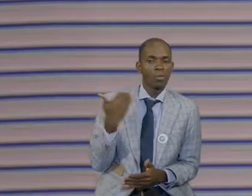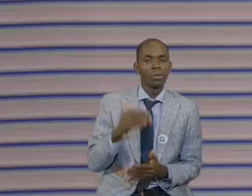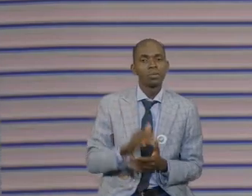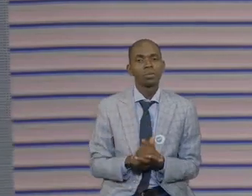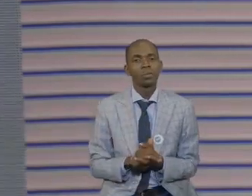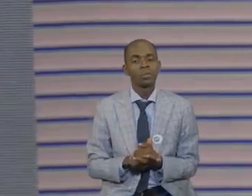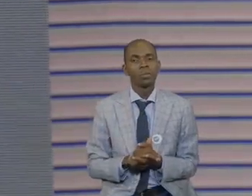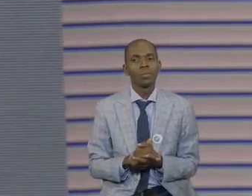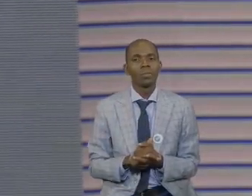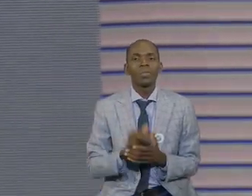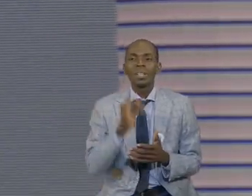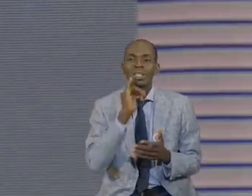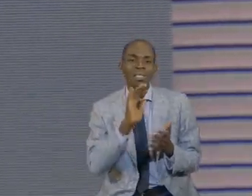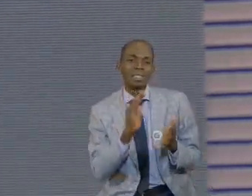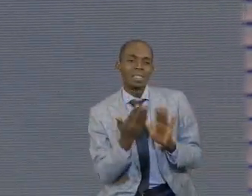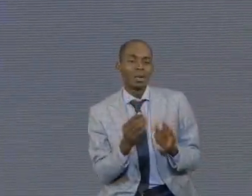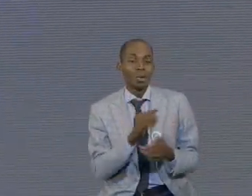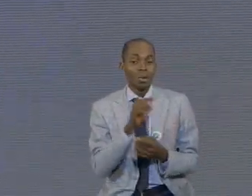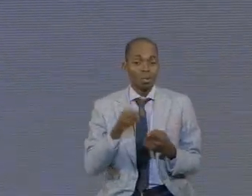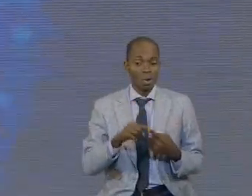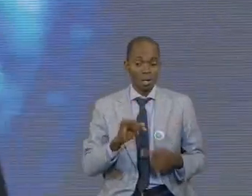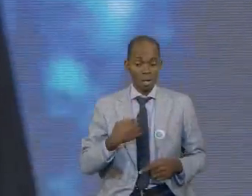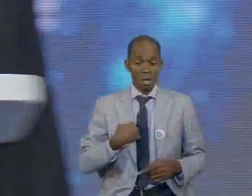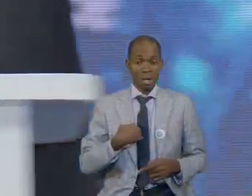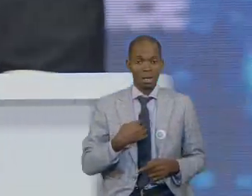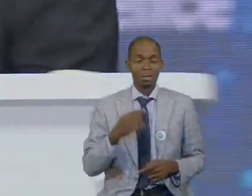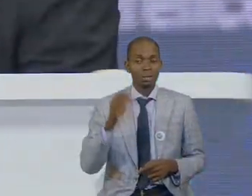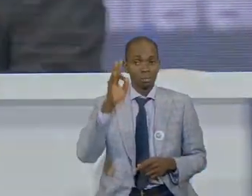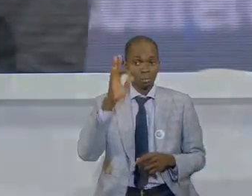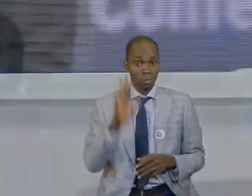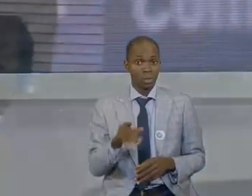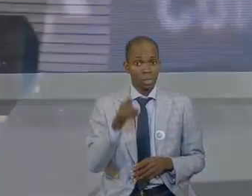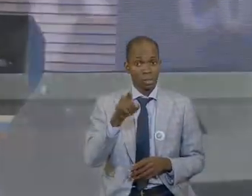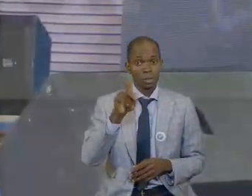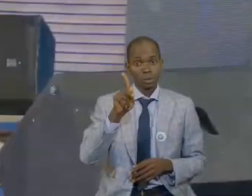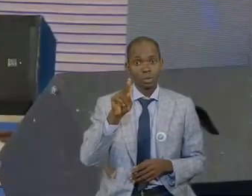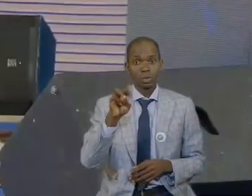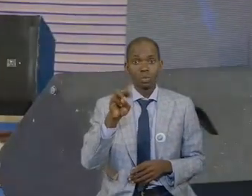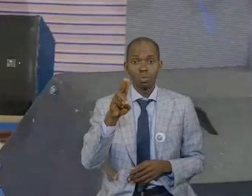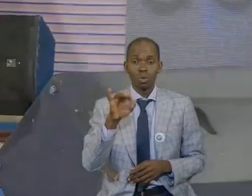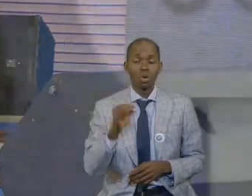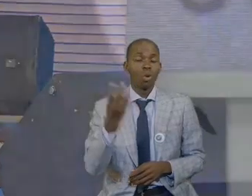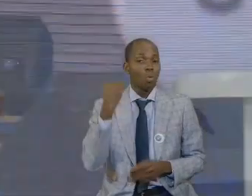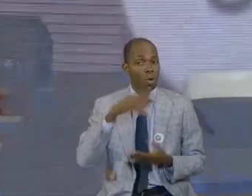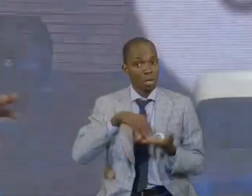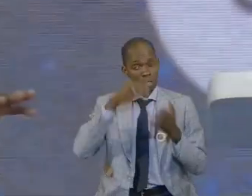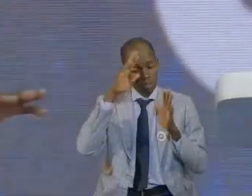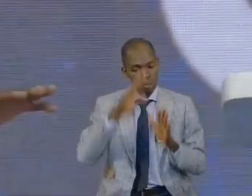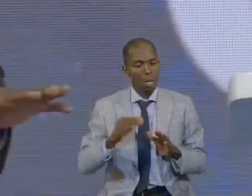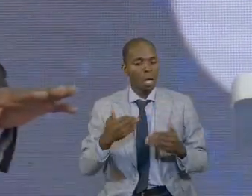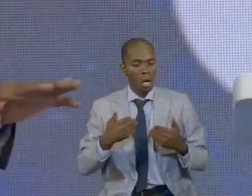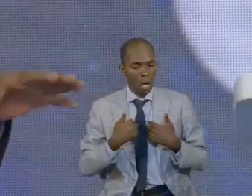It's like when I was a student, and other students were all along with me.